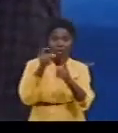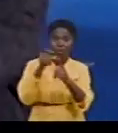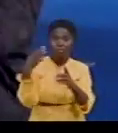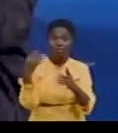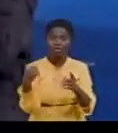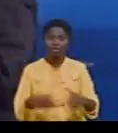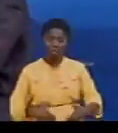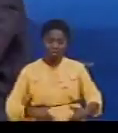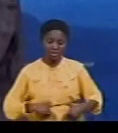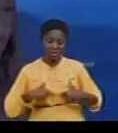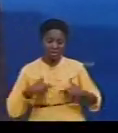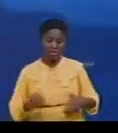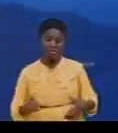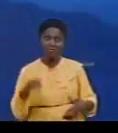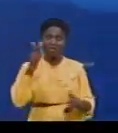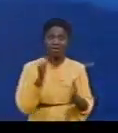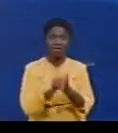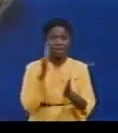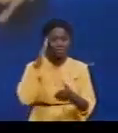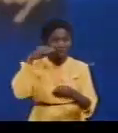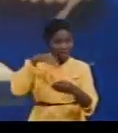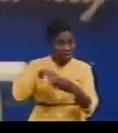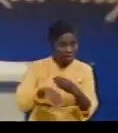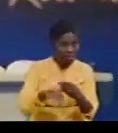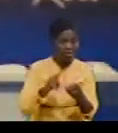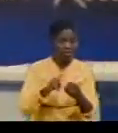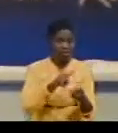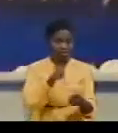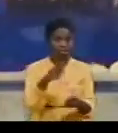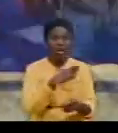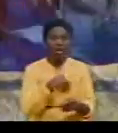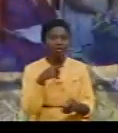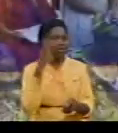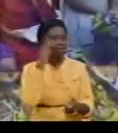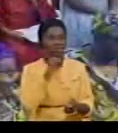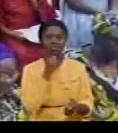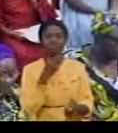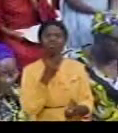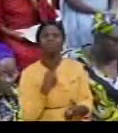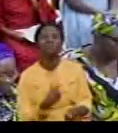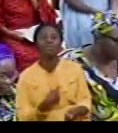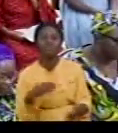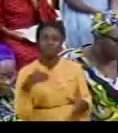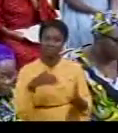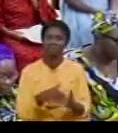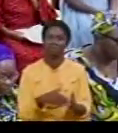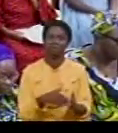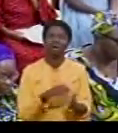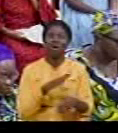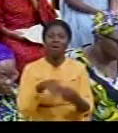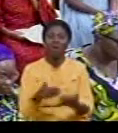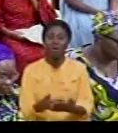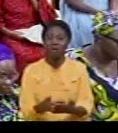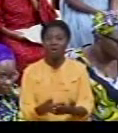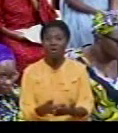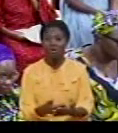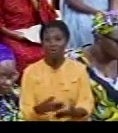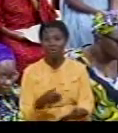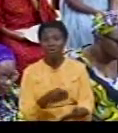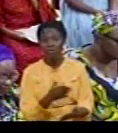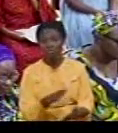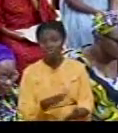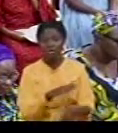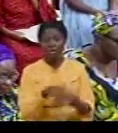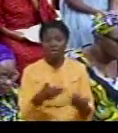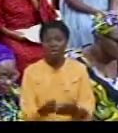will enter you and penetrate you. You will not thirst anymore. All those things you are thirsty of, I